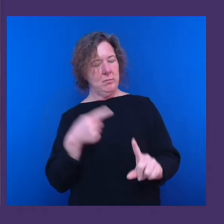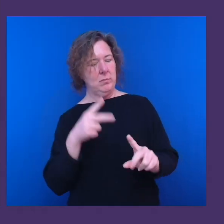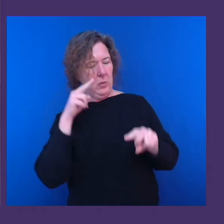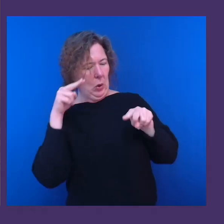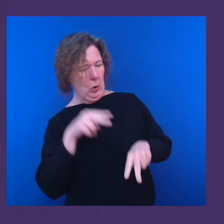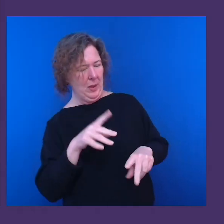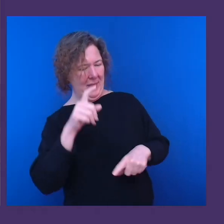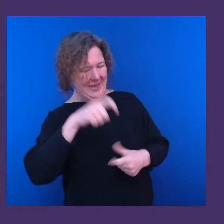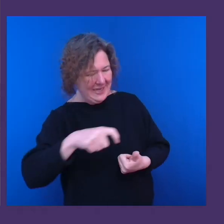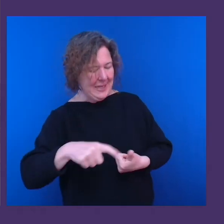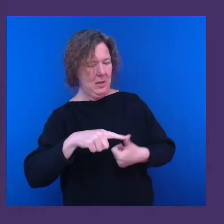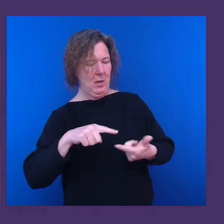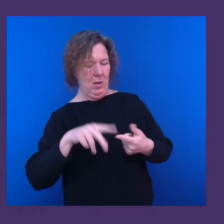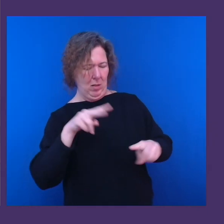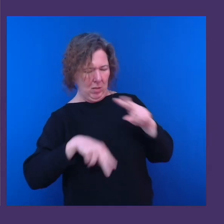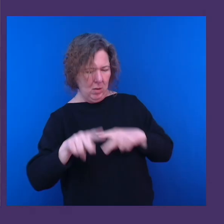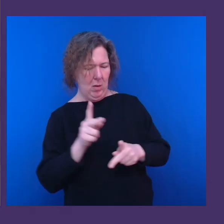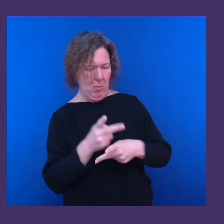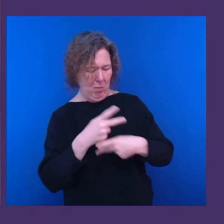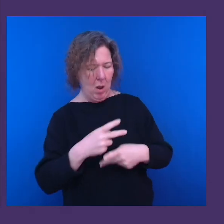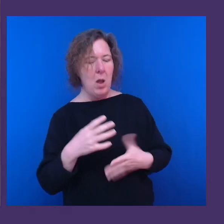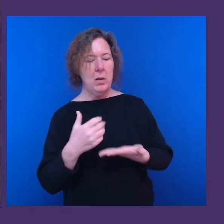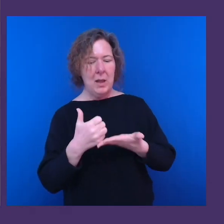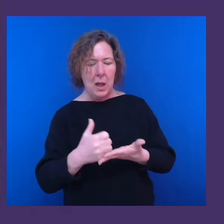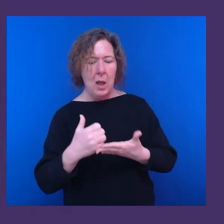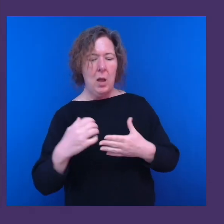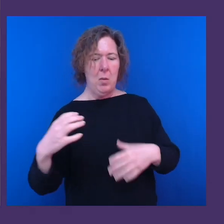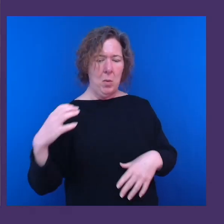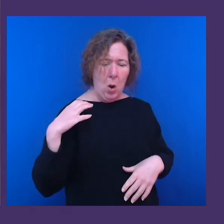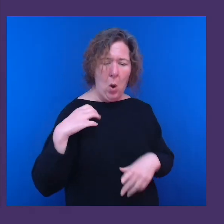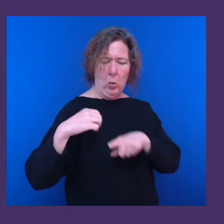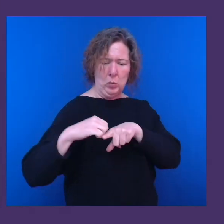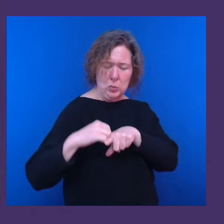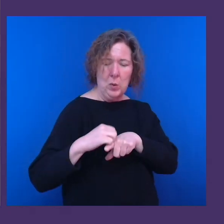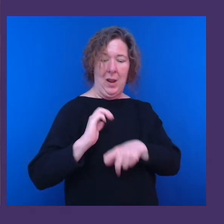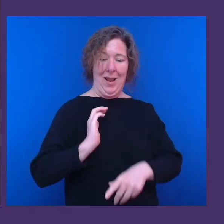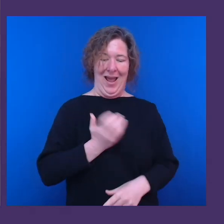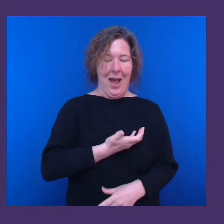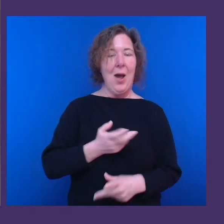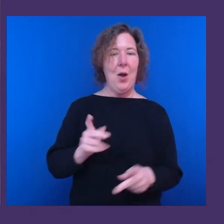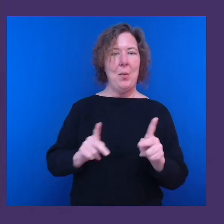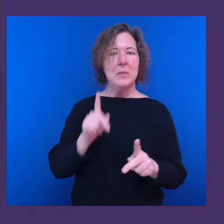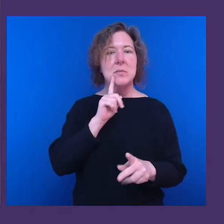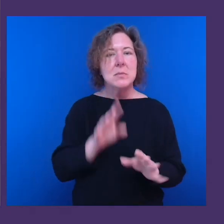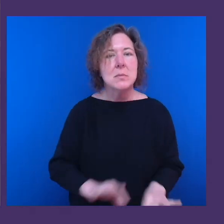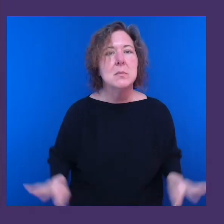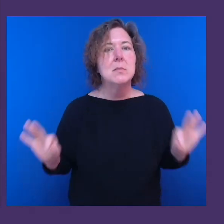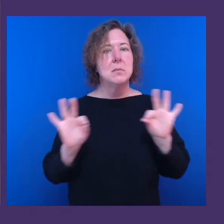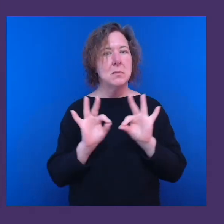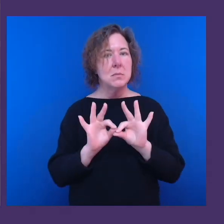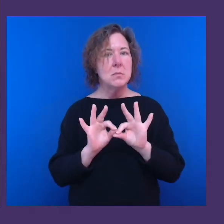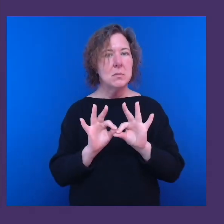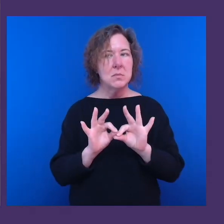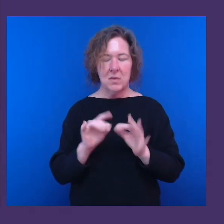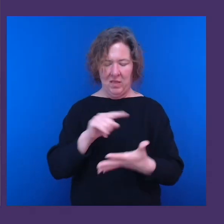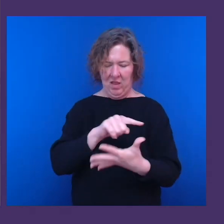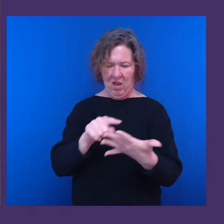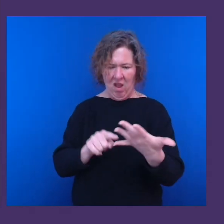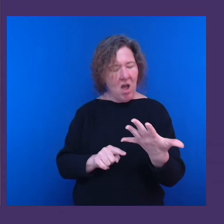coach and train our own people, which I think is really important. So those are all sort of ways to